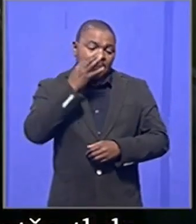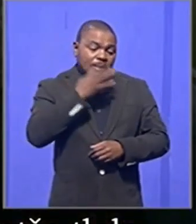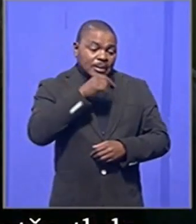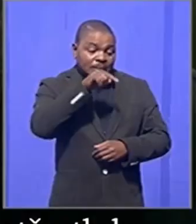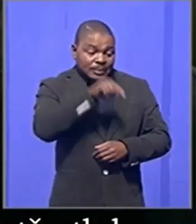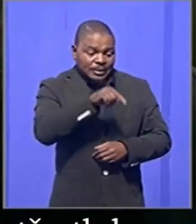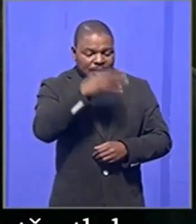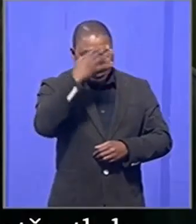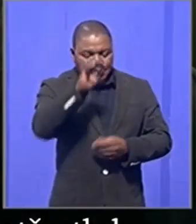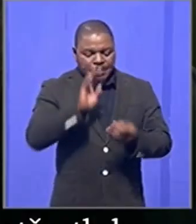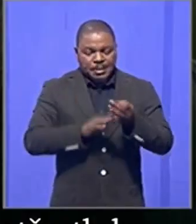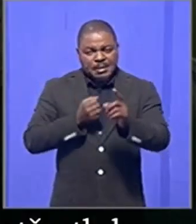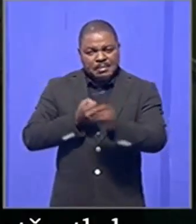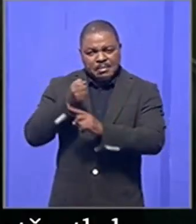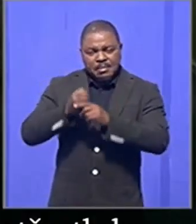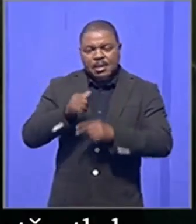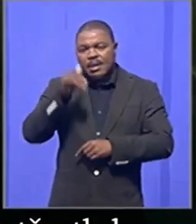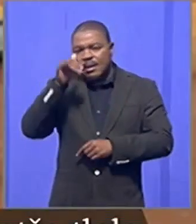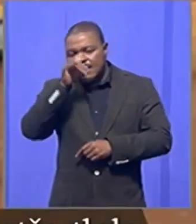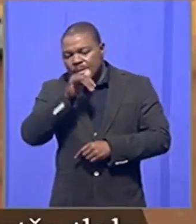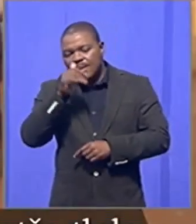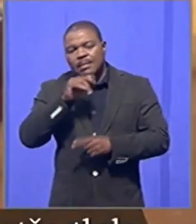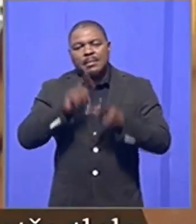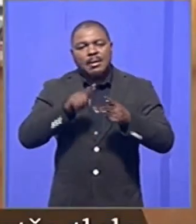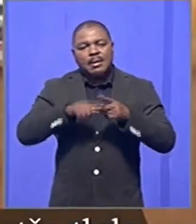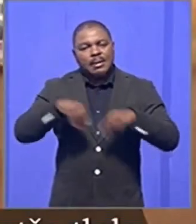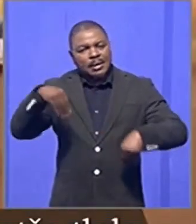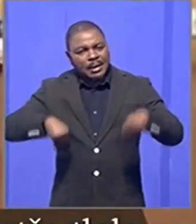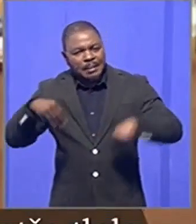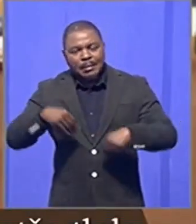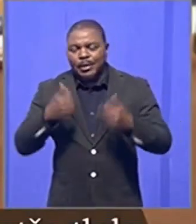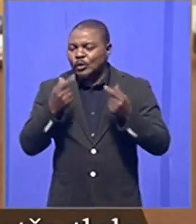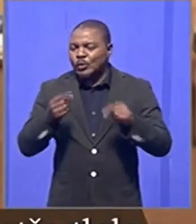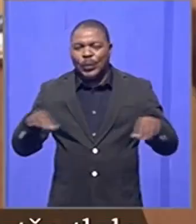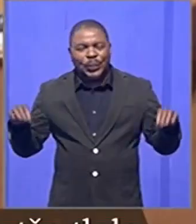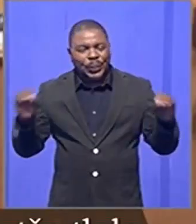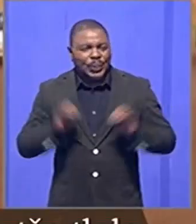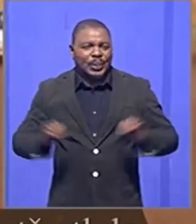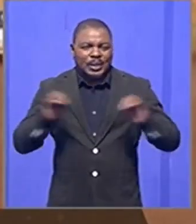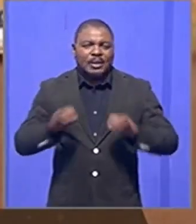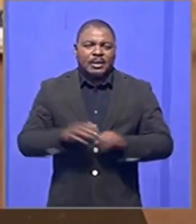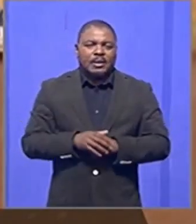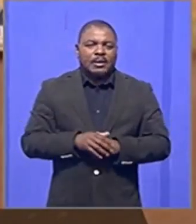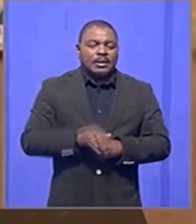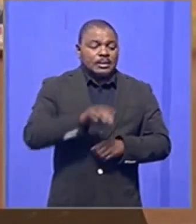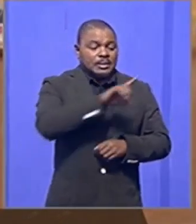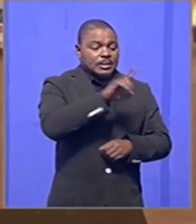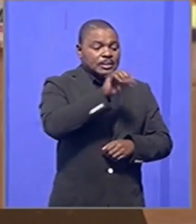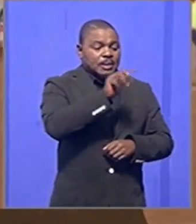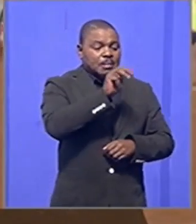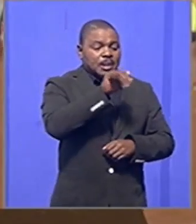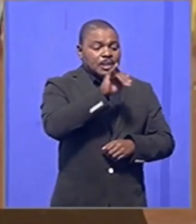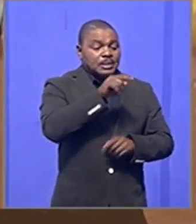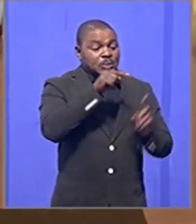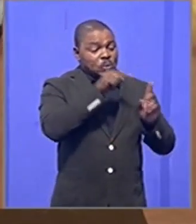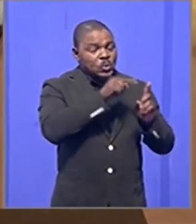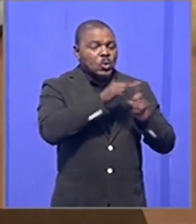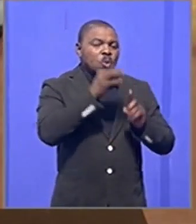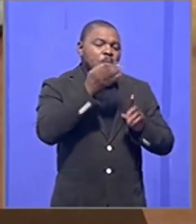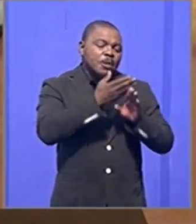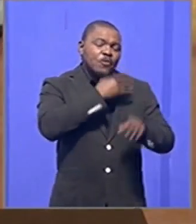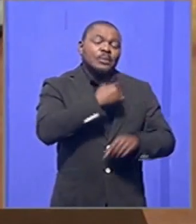ya dithethefatsi le botlokotsebe Kimberley. Zamani Sow, he said with his own mouth saying that I will